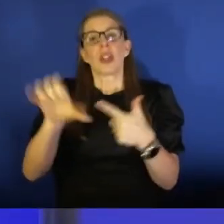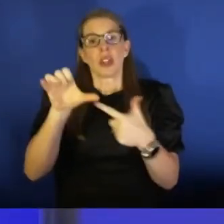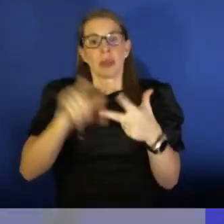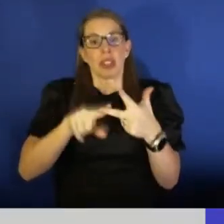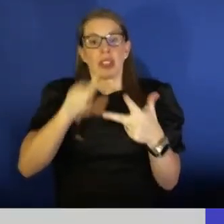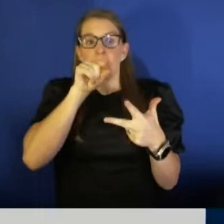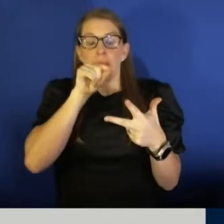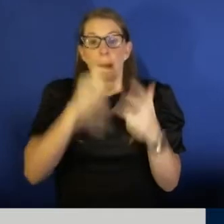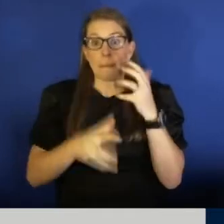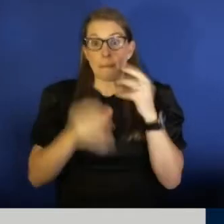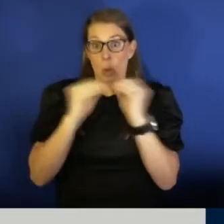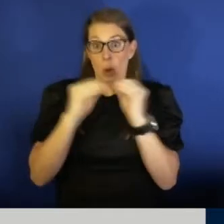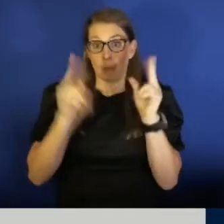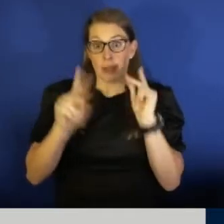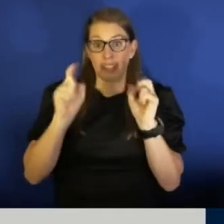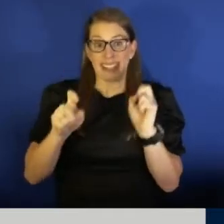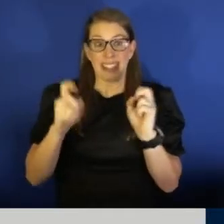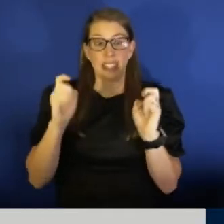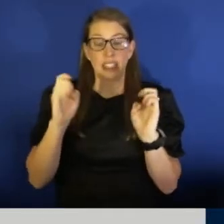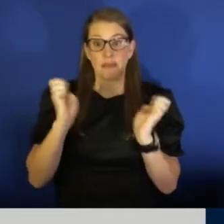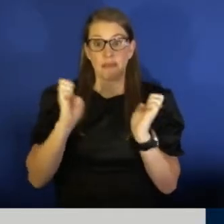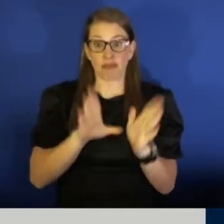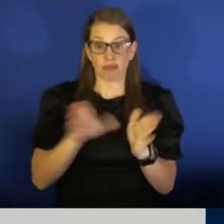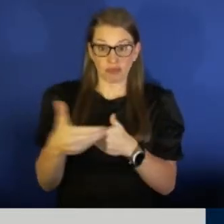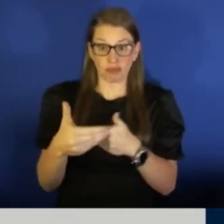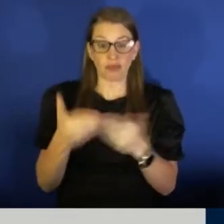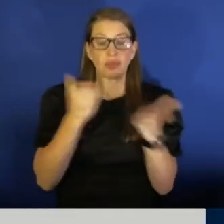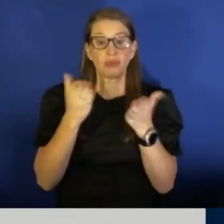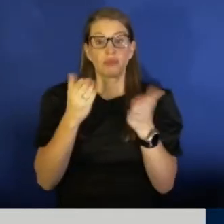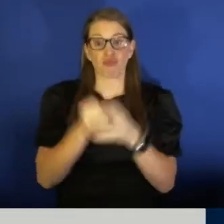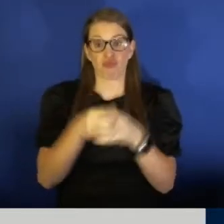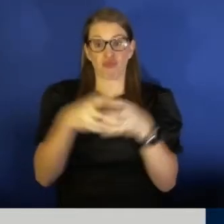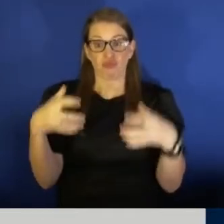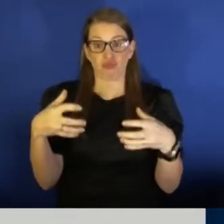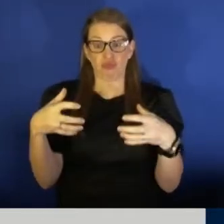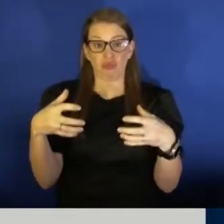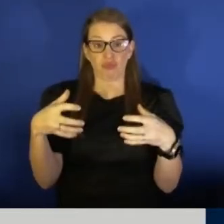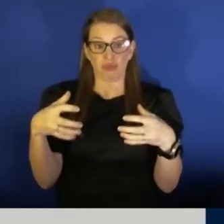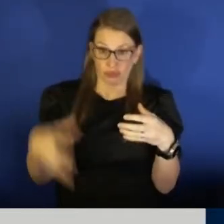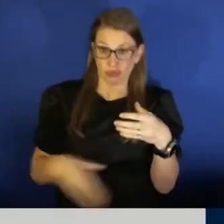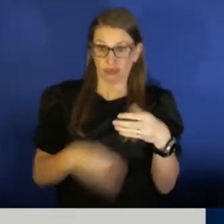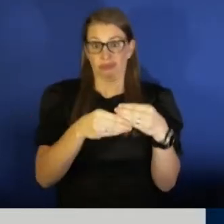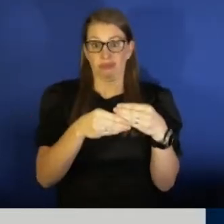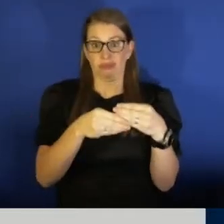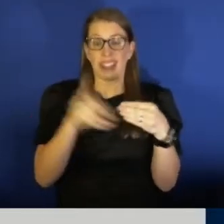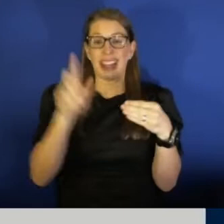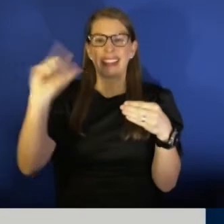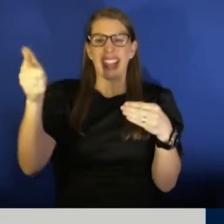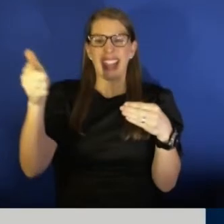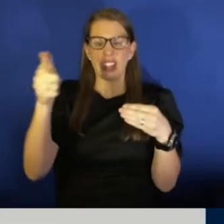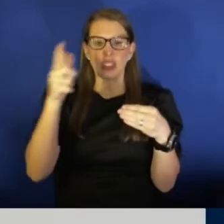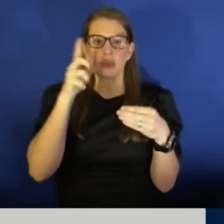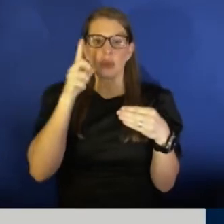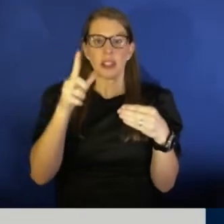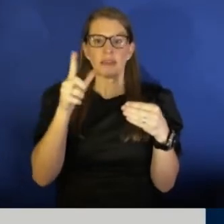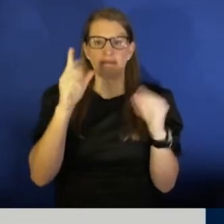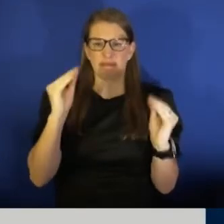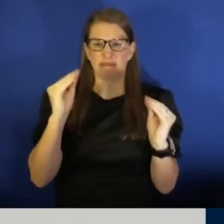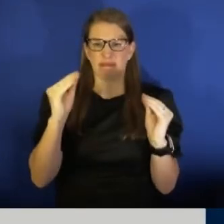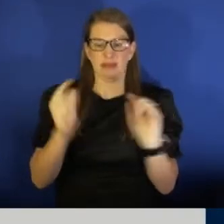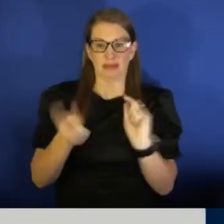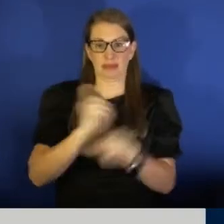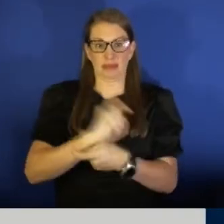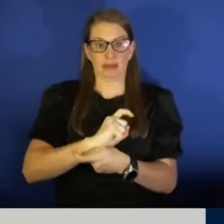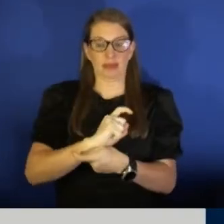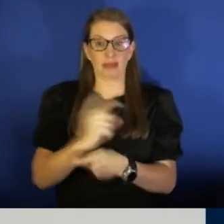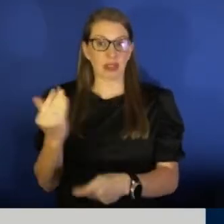needing emergency room services, the health system is expanding to accommodate. A little later, we'll tell you about the changes. Coming up in about 15